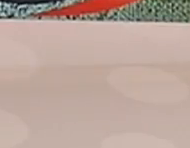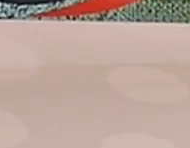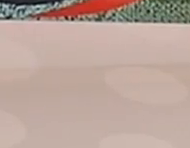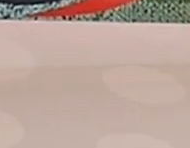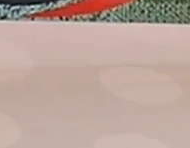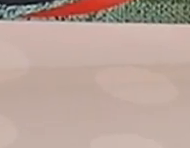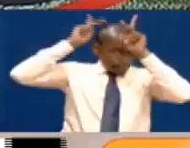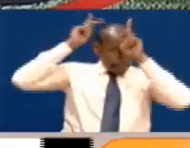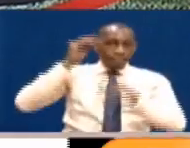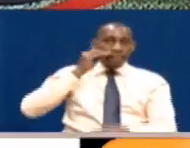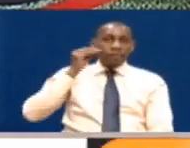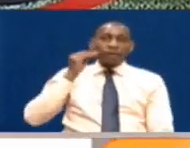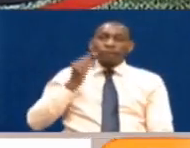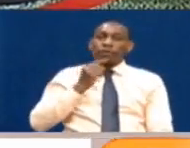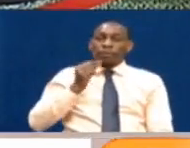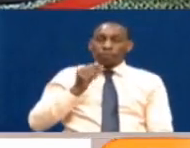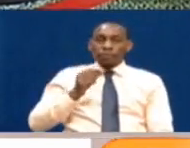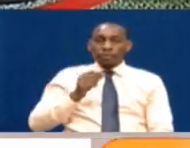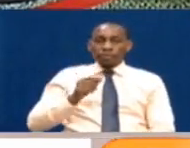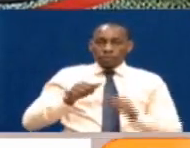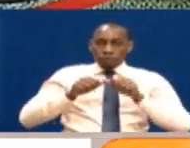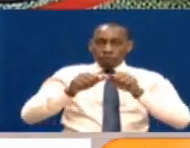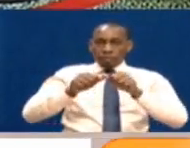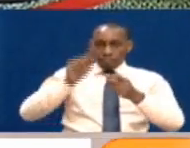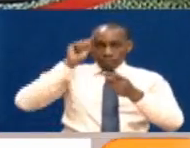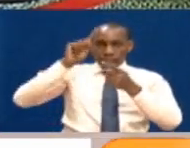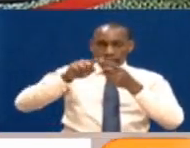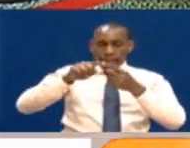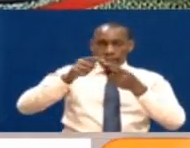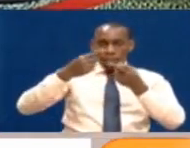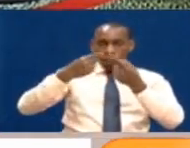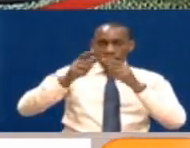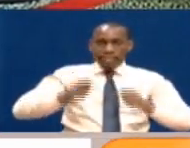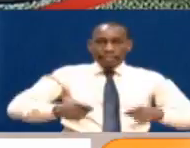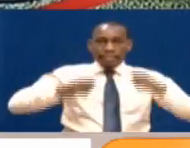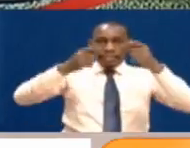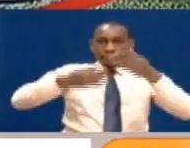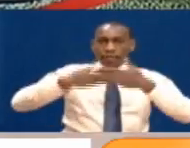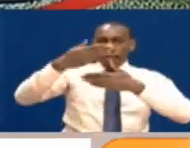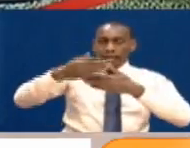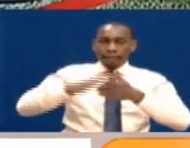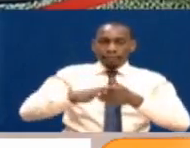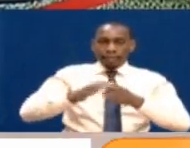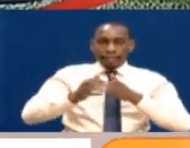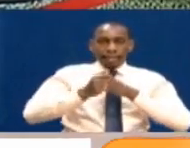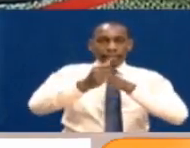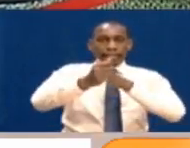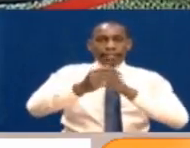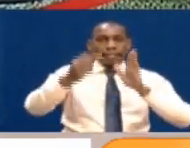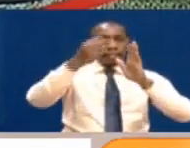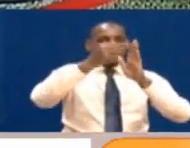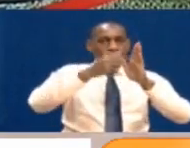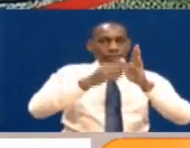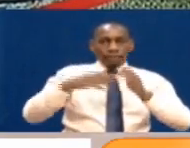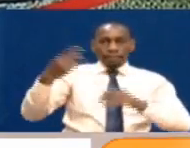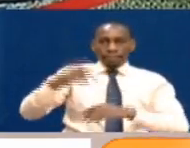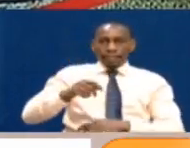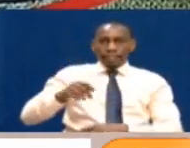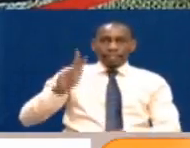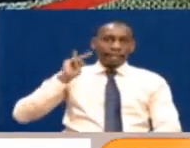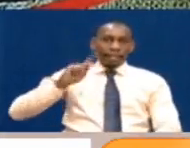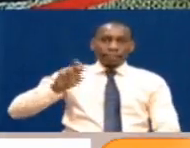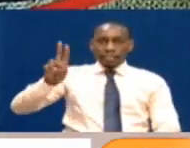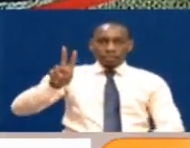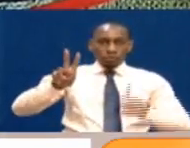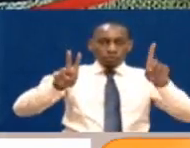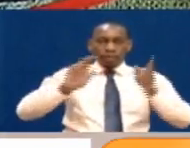Kakamega Homeboyz underpinned their quest to clinch a maiden league title after surging to the summit of the standings, edging Sharks 2-1